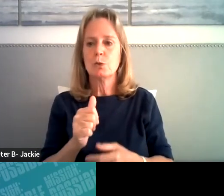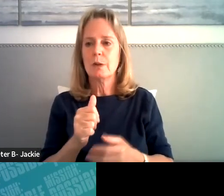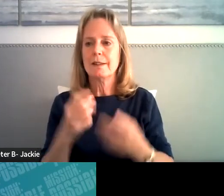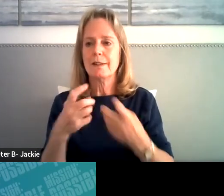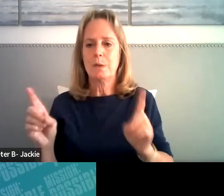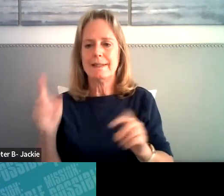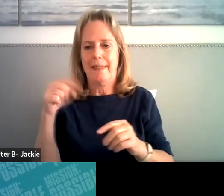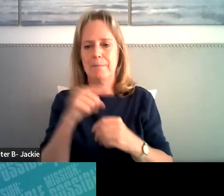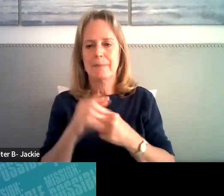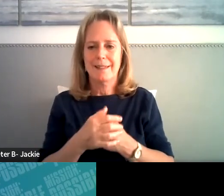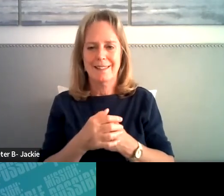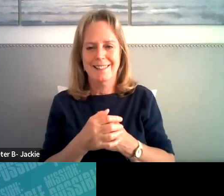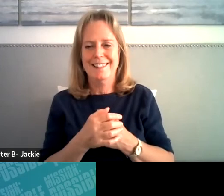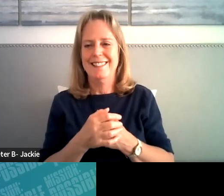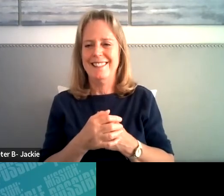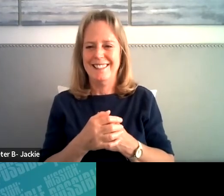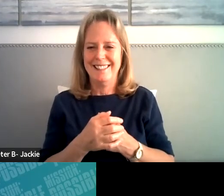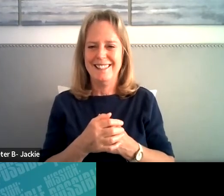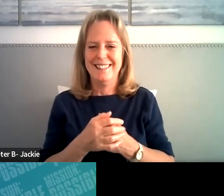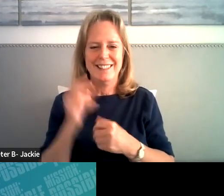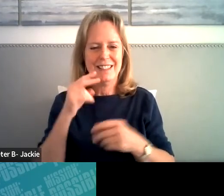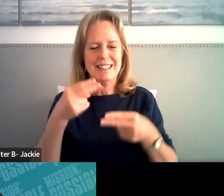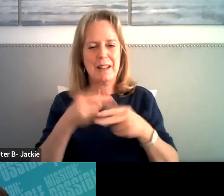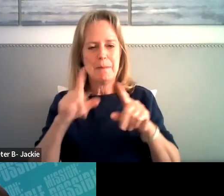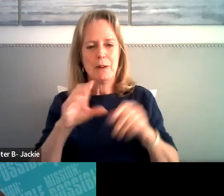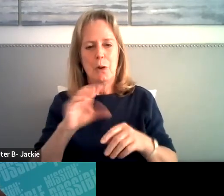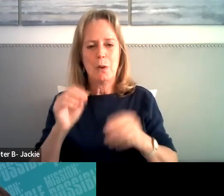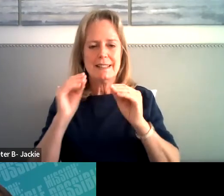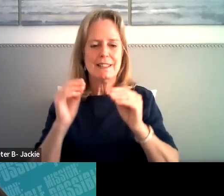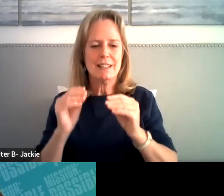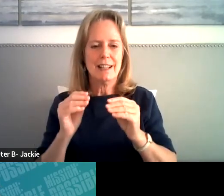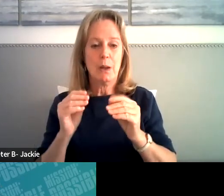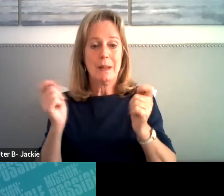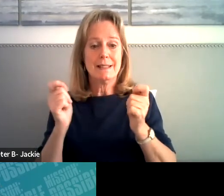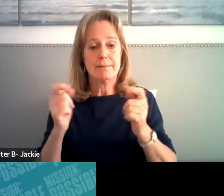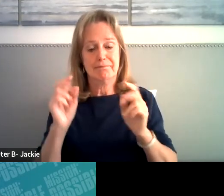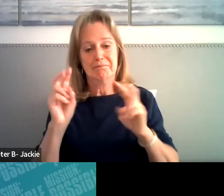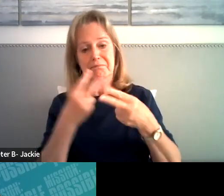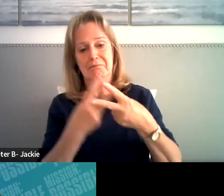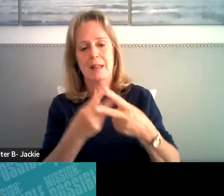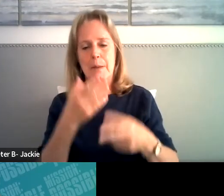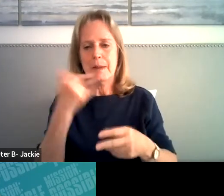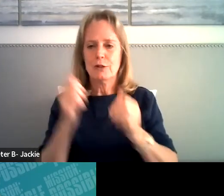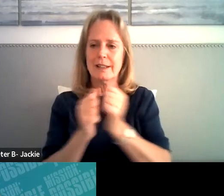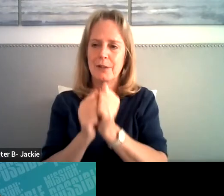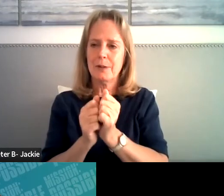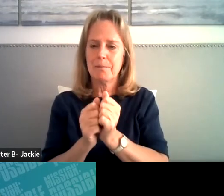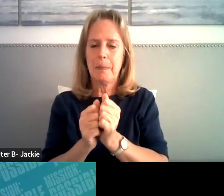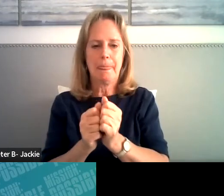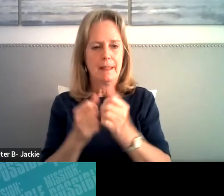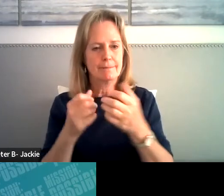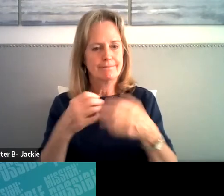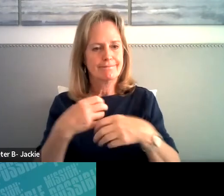them. But let's look at this slide about co-teaching wins, #BetterTogether. Forging